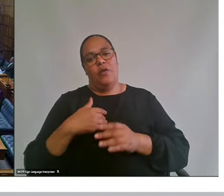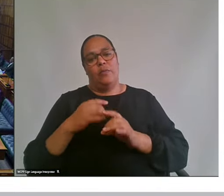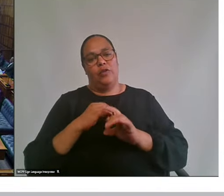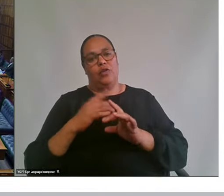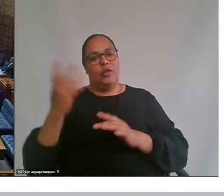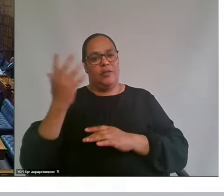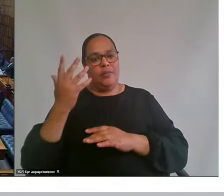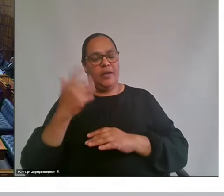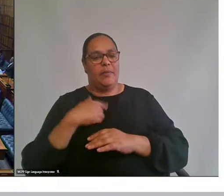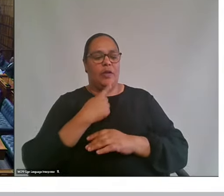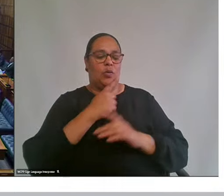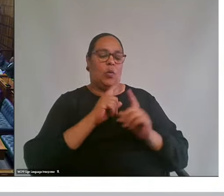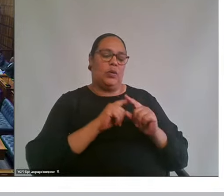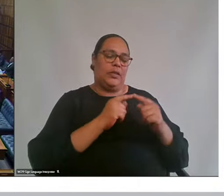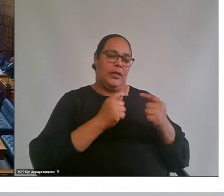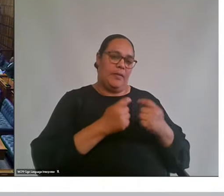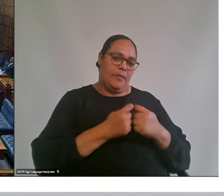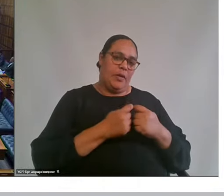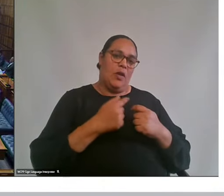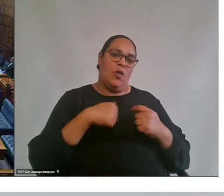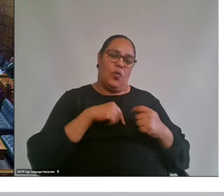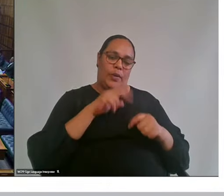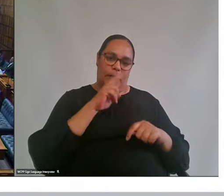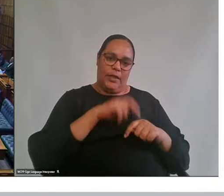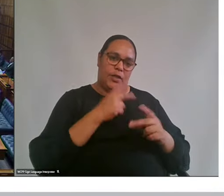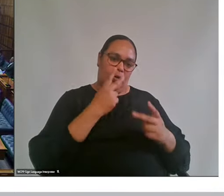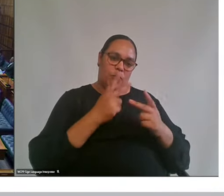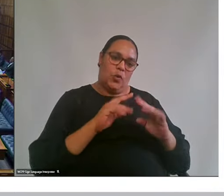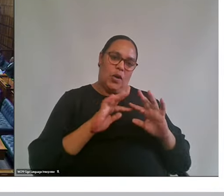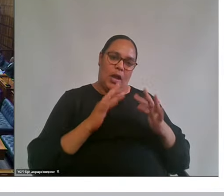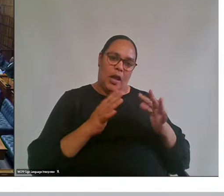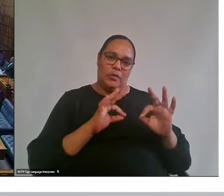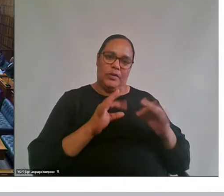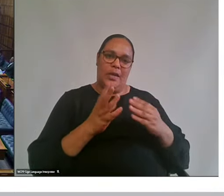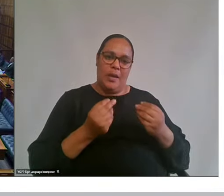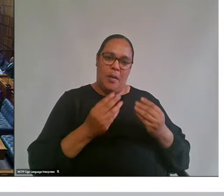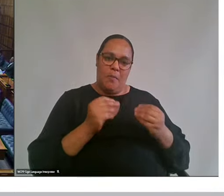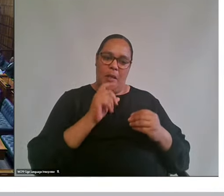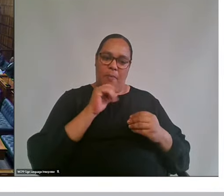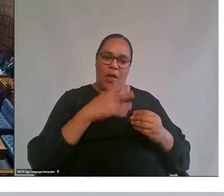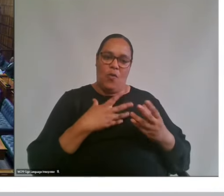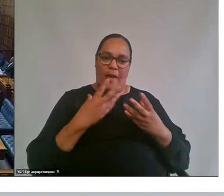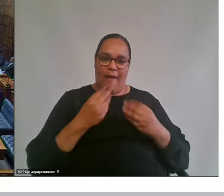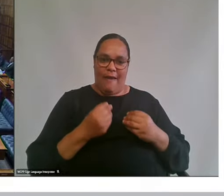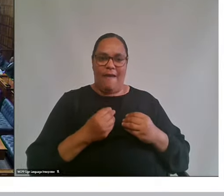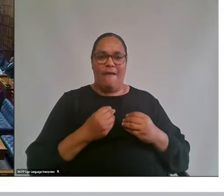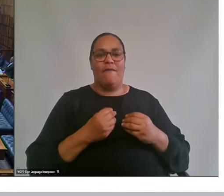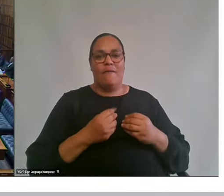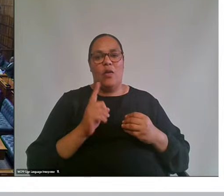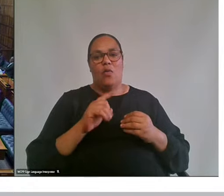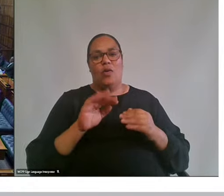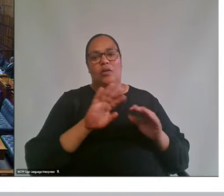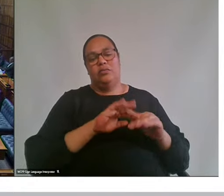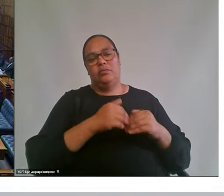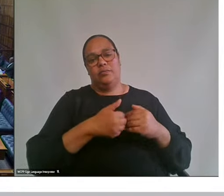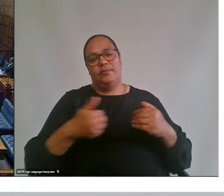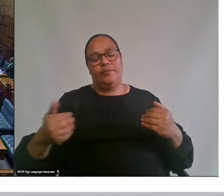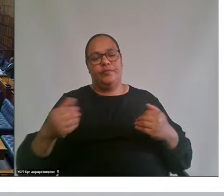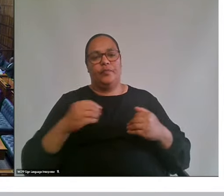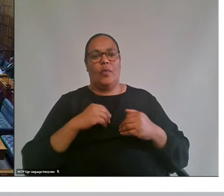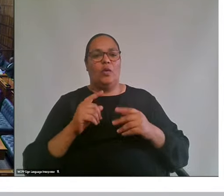speaking I actually said to the team that we do need to look at how the numbers that we have are disaggregated to the